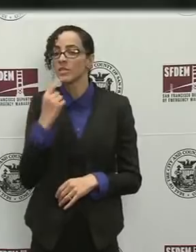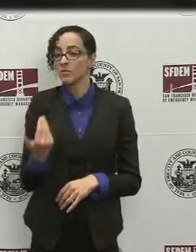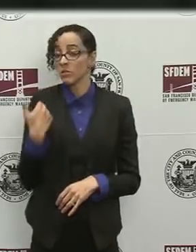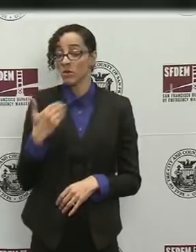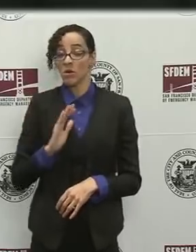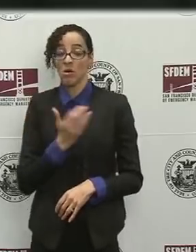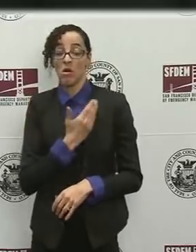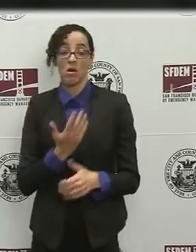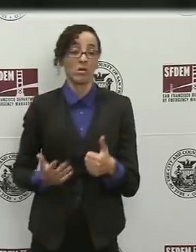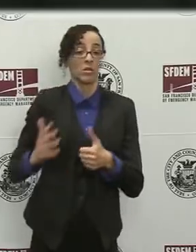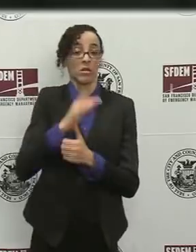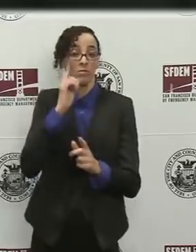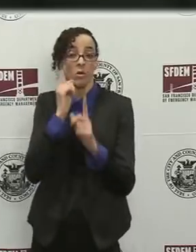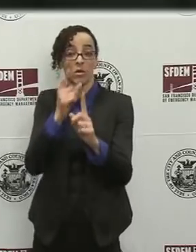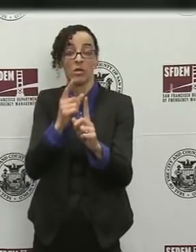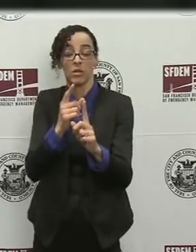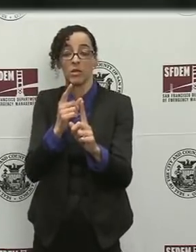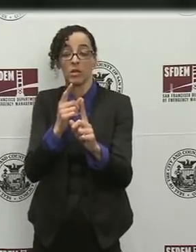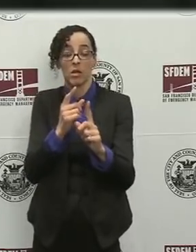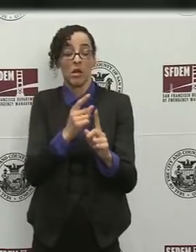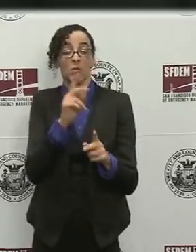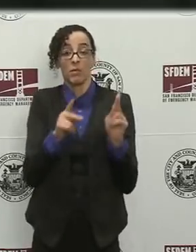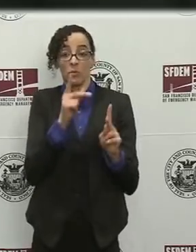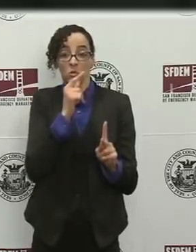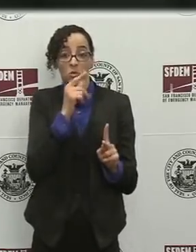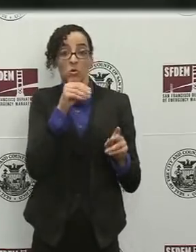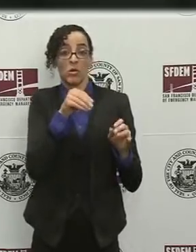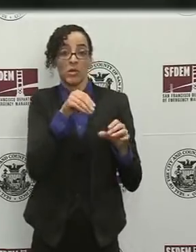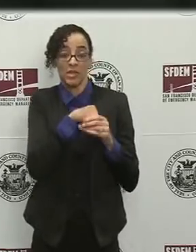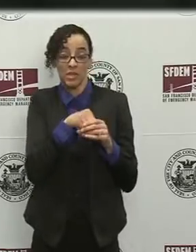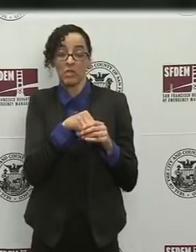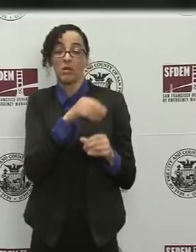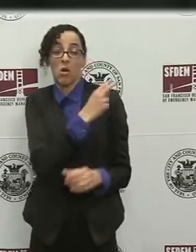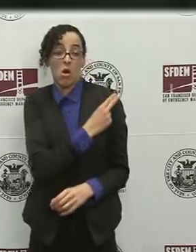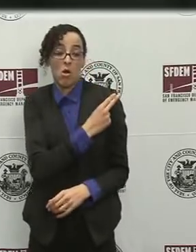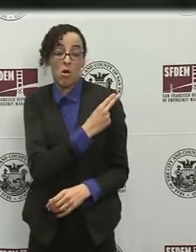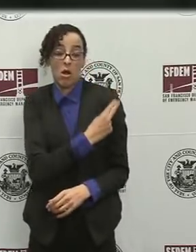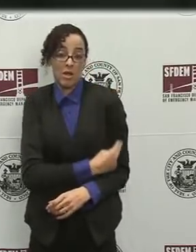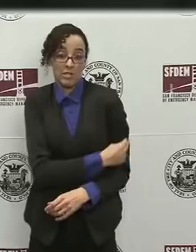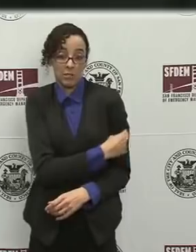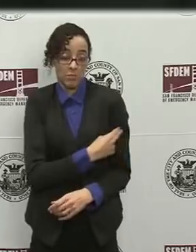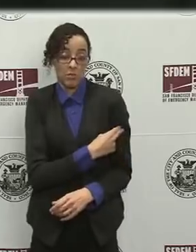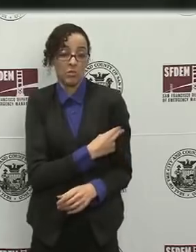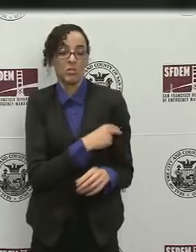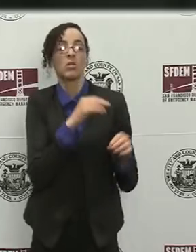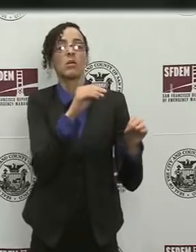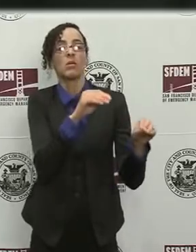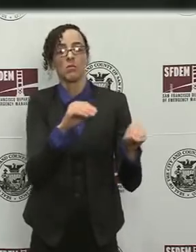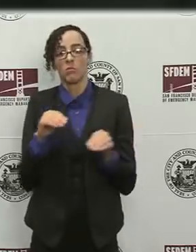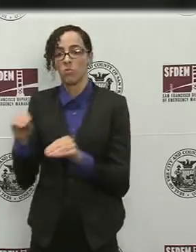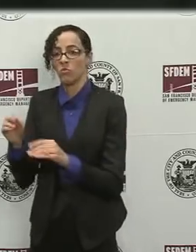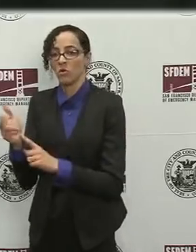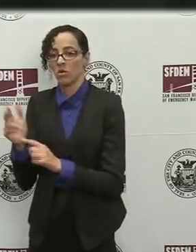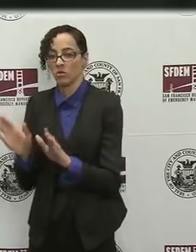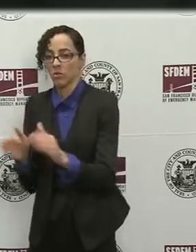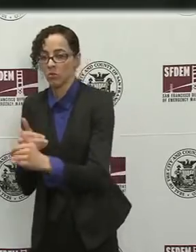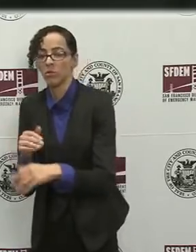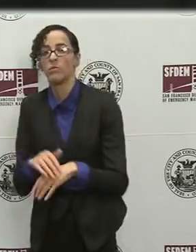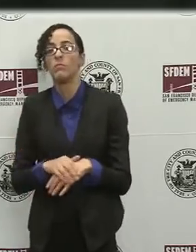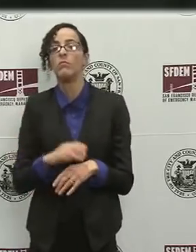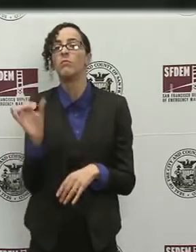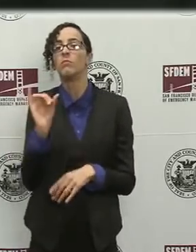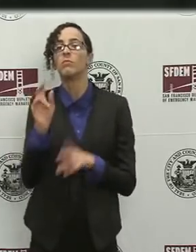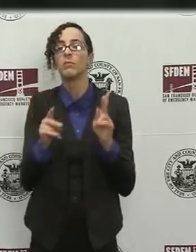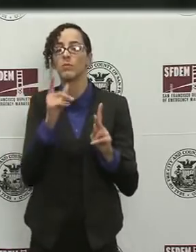of out of hospitals, and then also out of congregate settings, and to look for the vulnerable, people who are vulnerable